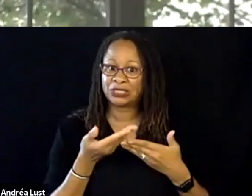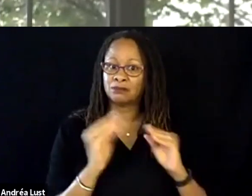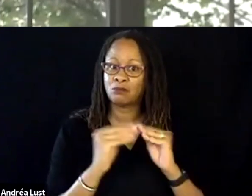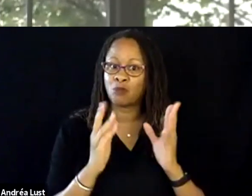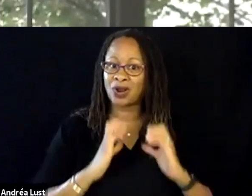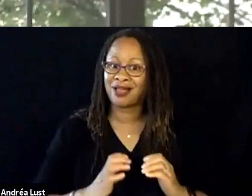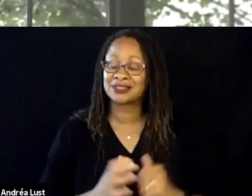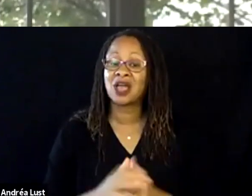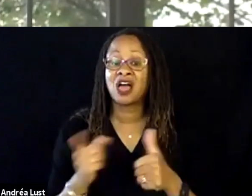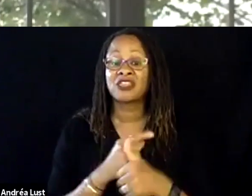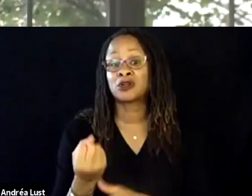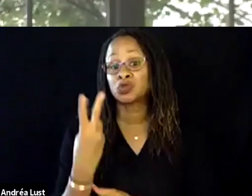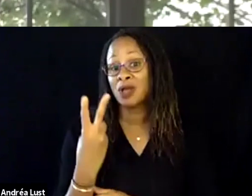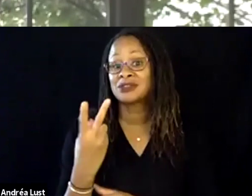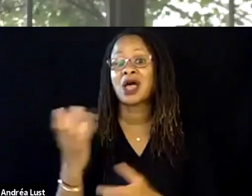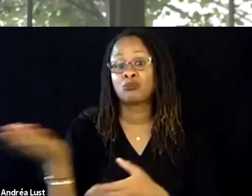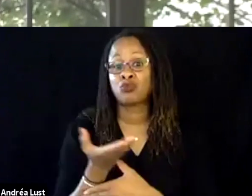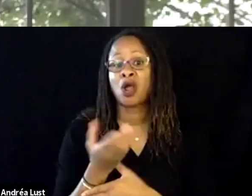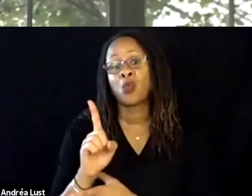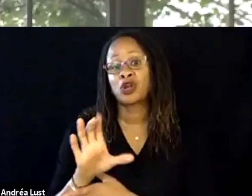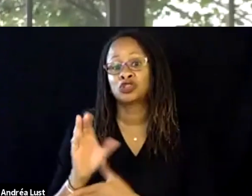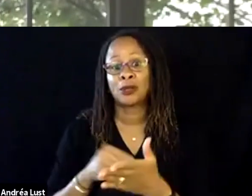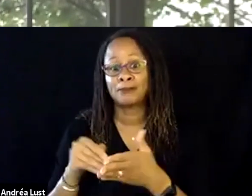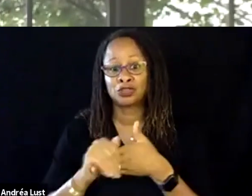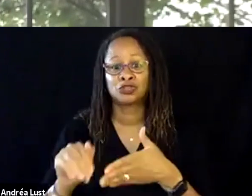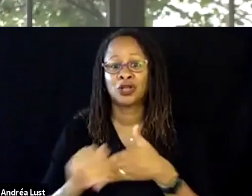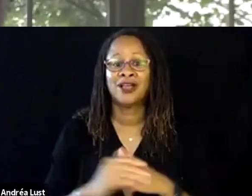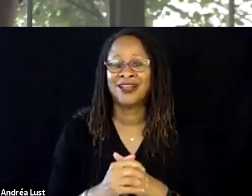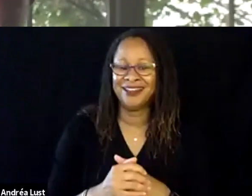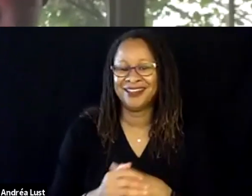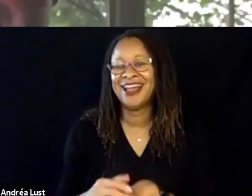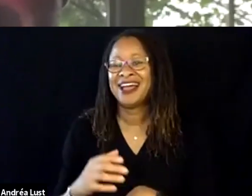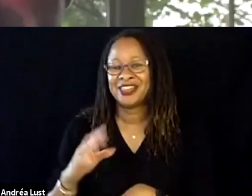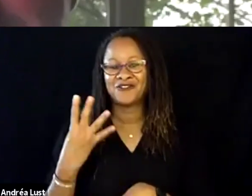in the first 12 months, I brought in $100 million. And in the first 4 years, I brought in $2 billion.